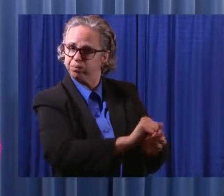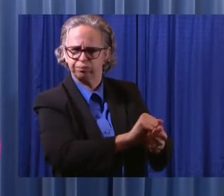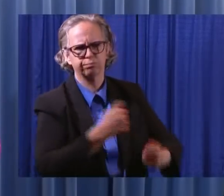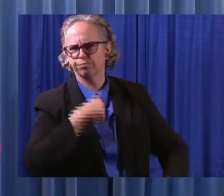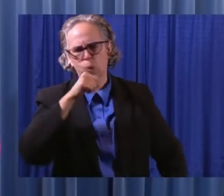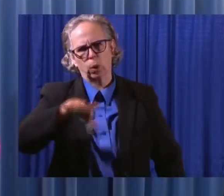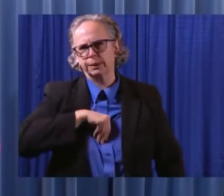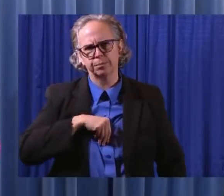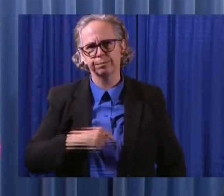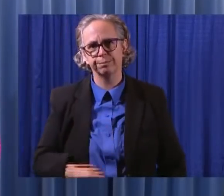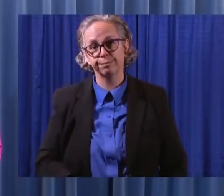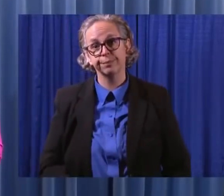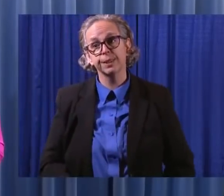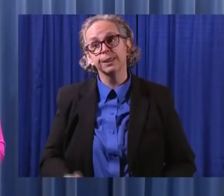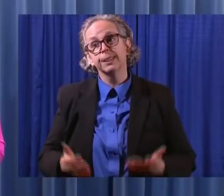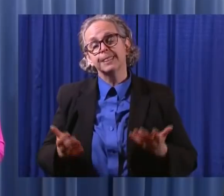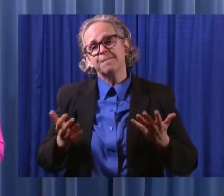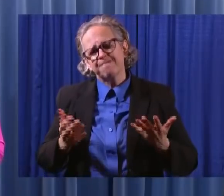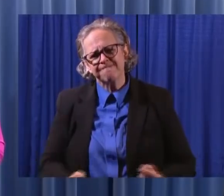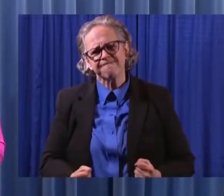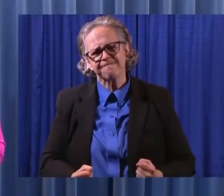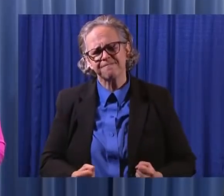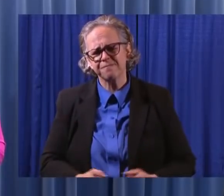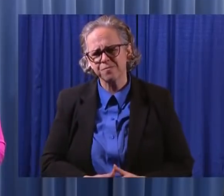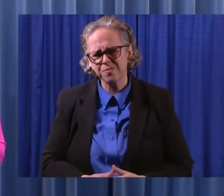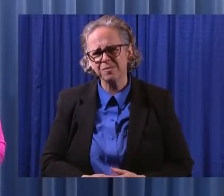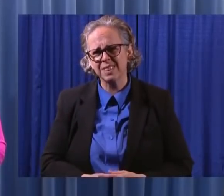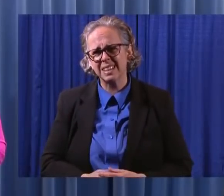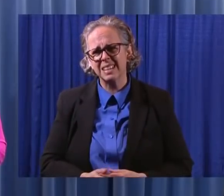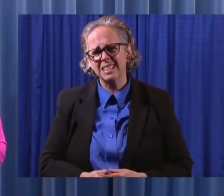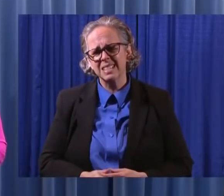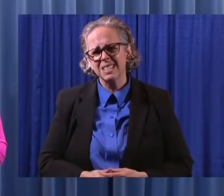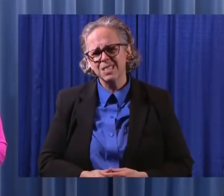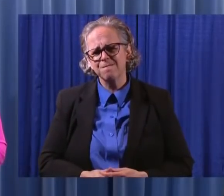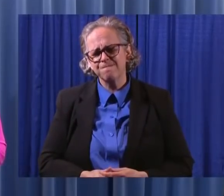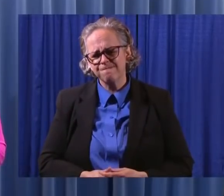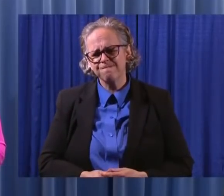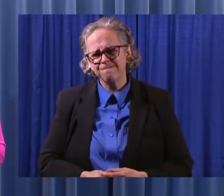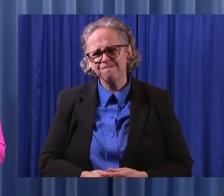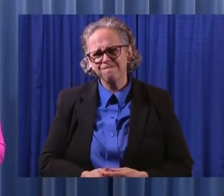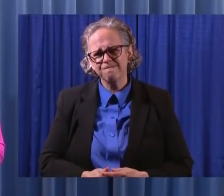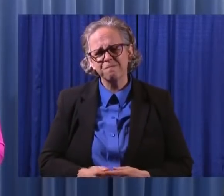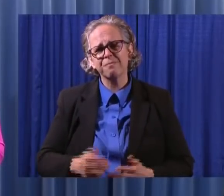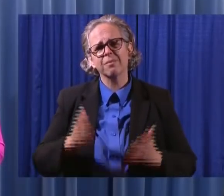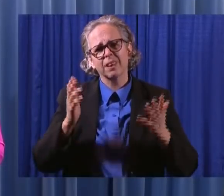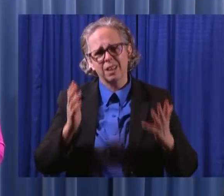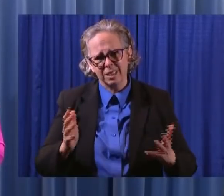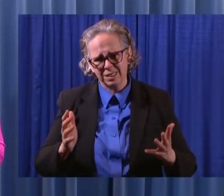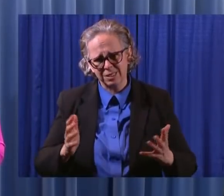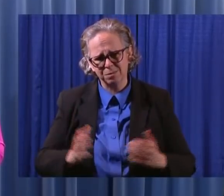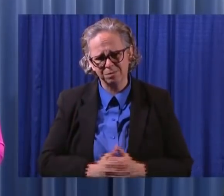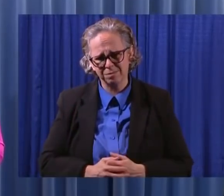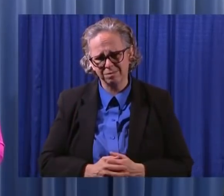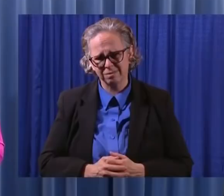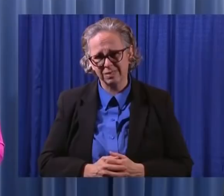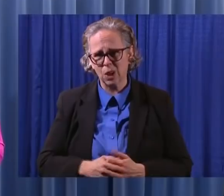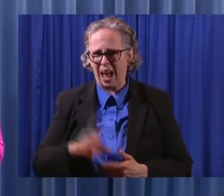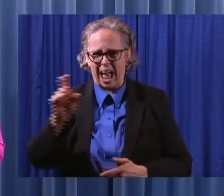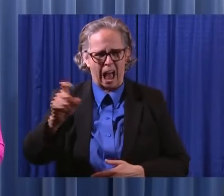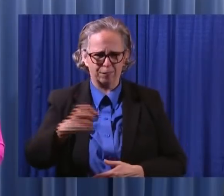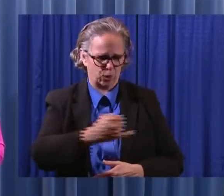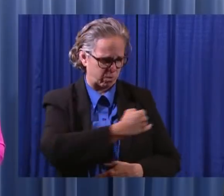something that there is a line. You cross that line. Demonstrations